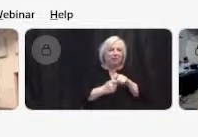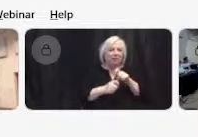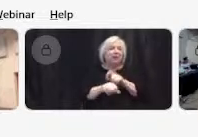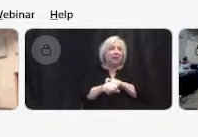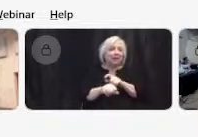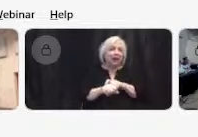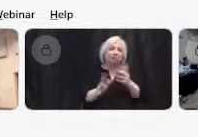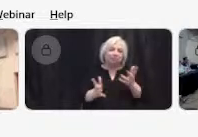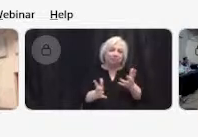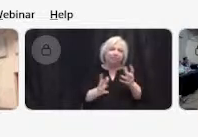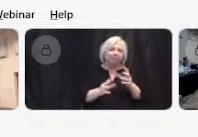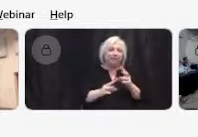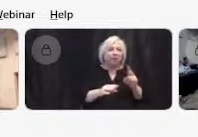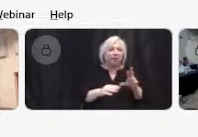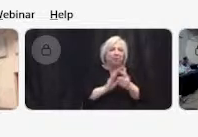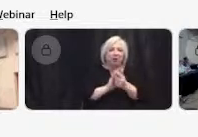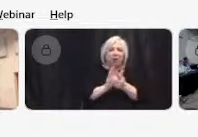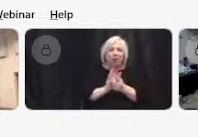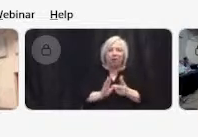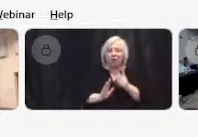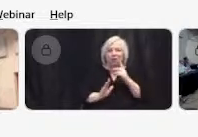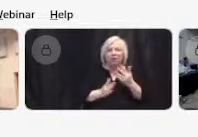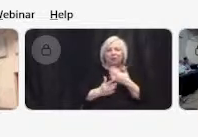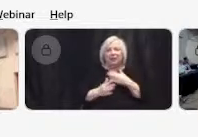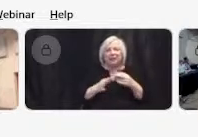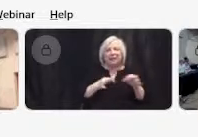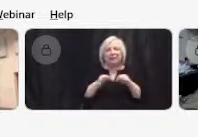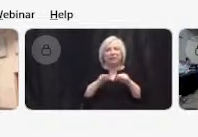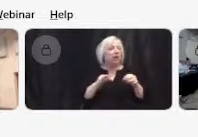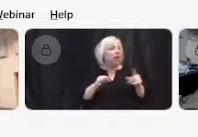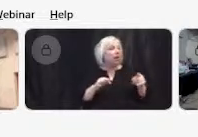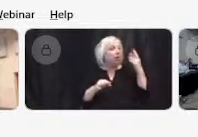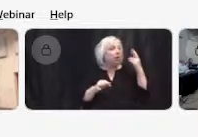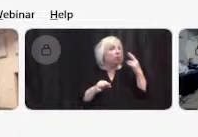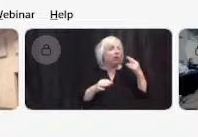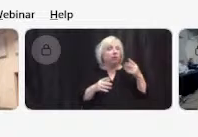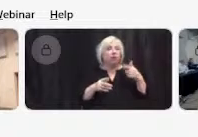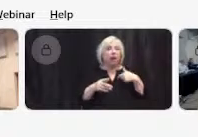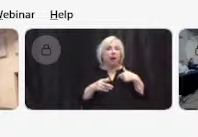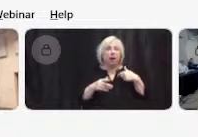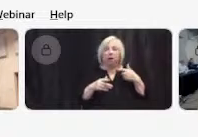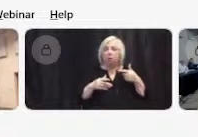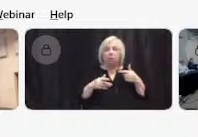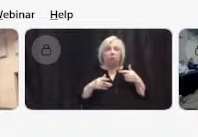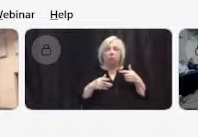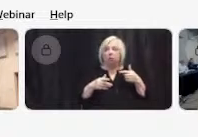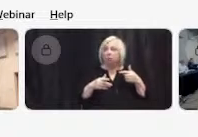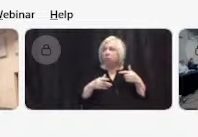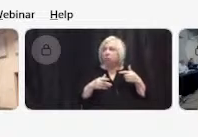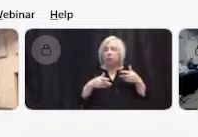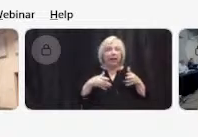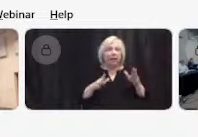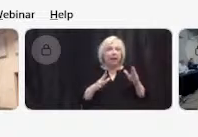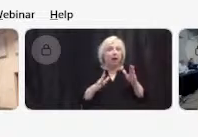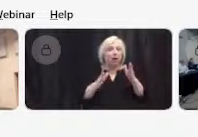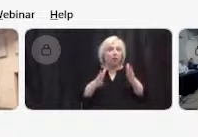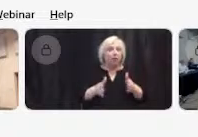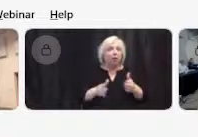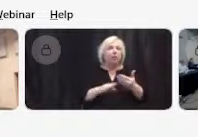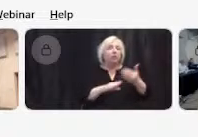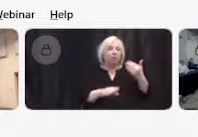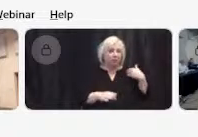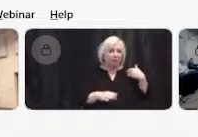time, so Mr. Counsel, would you elaborate, please? Yes, the reason why I allowed the individual